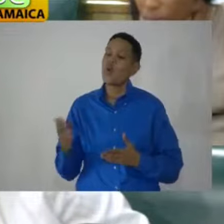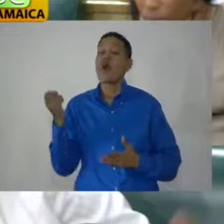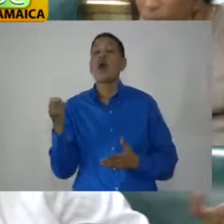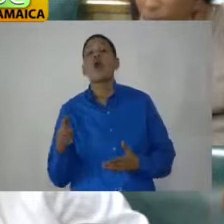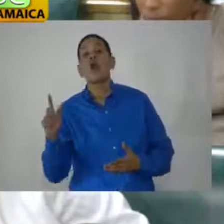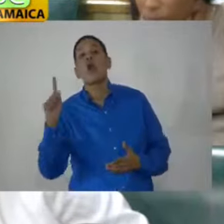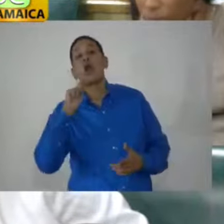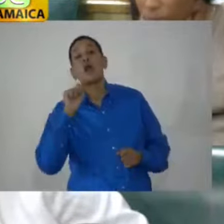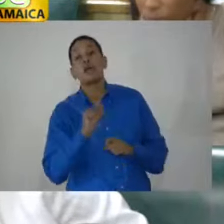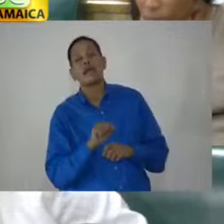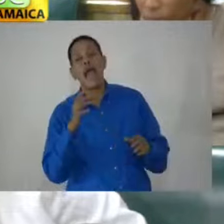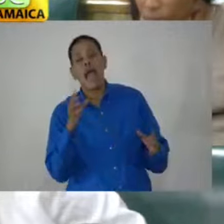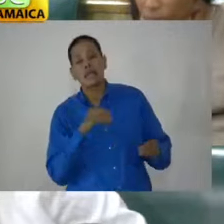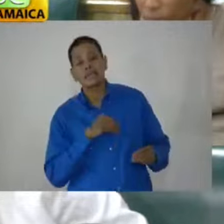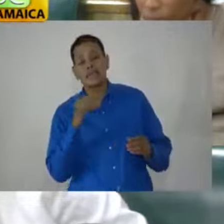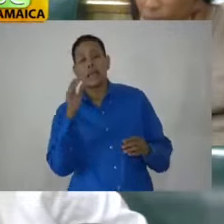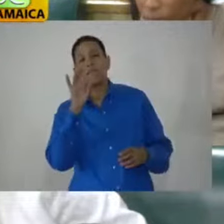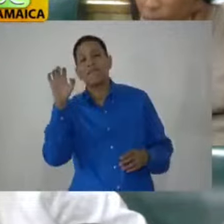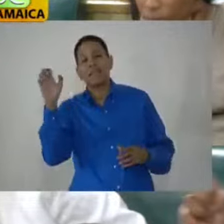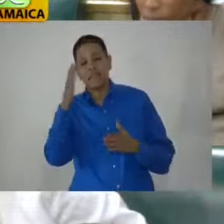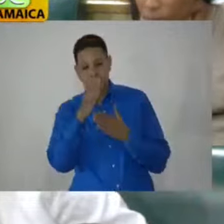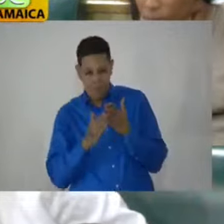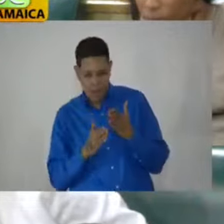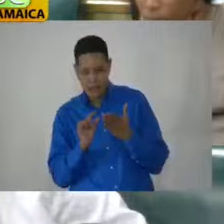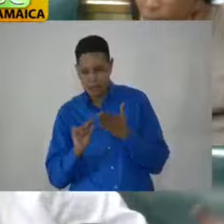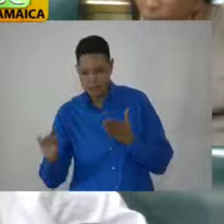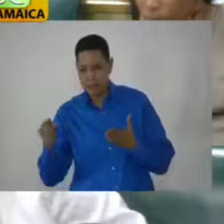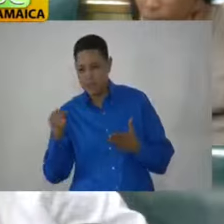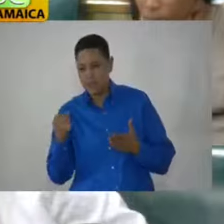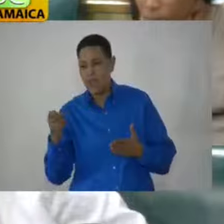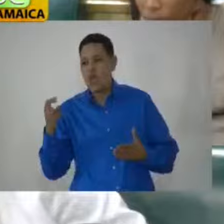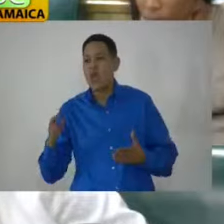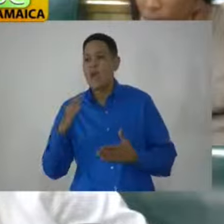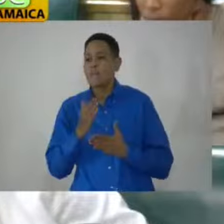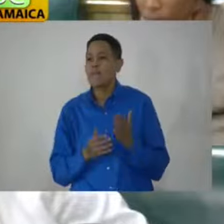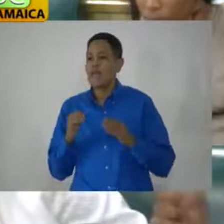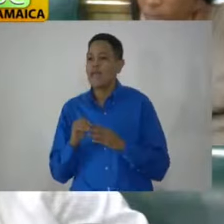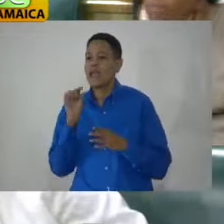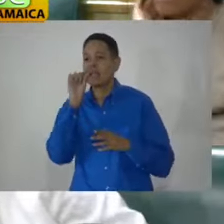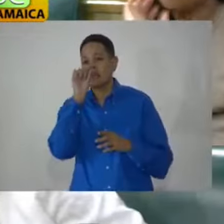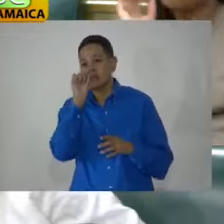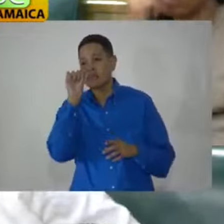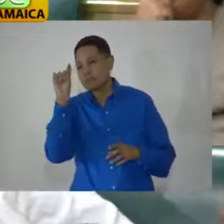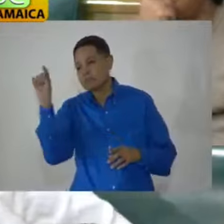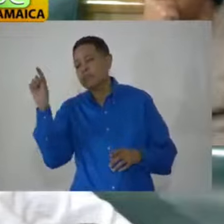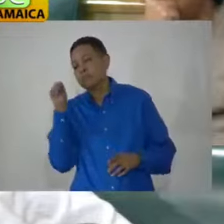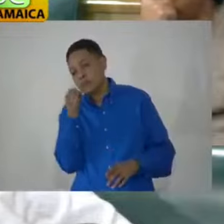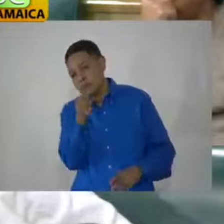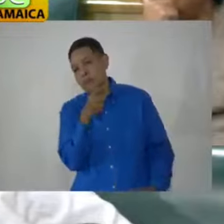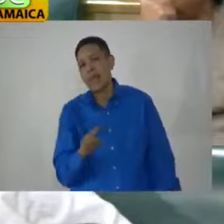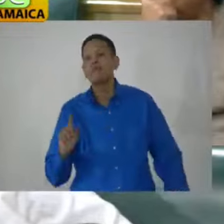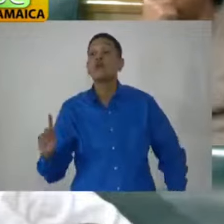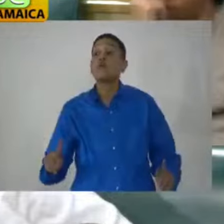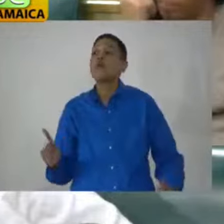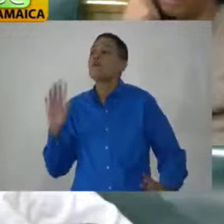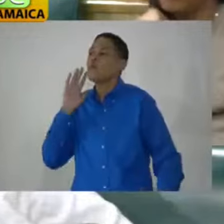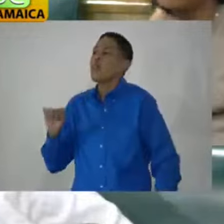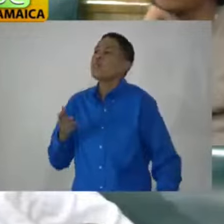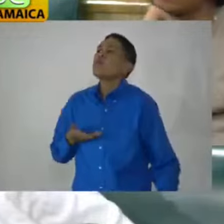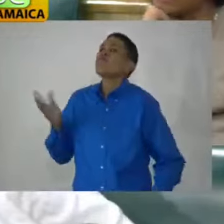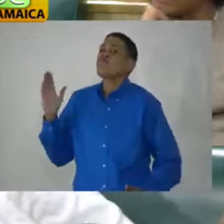to accept a partial payment or payment in installments, so that people will be